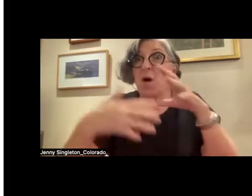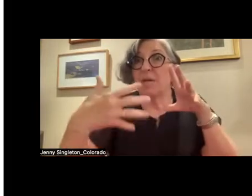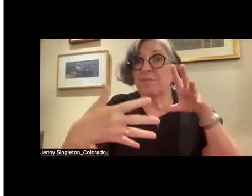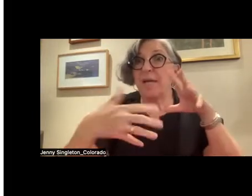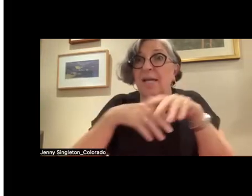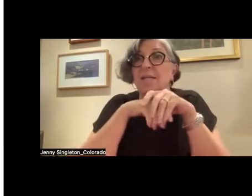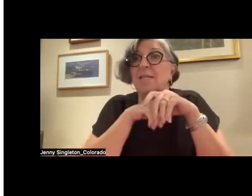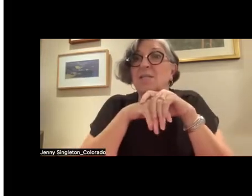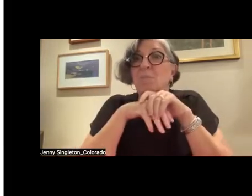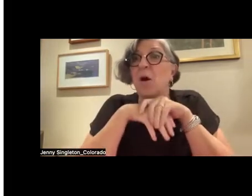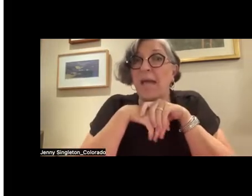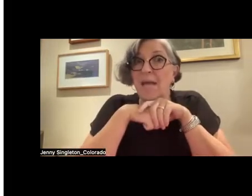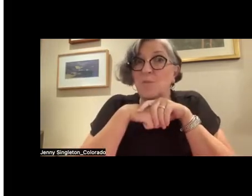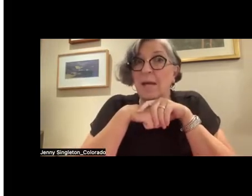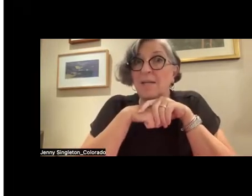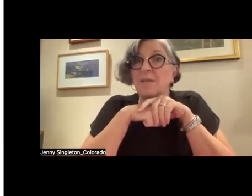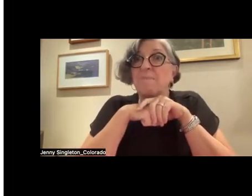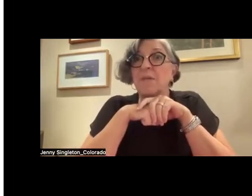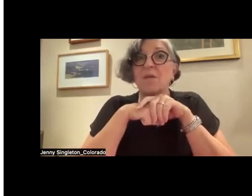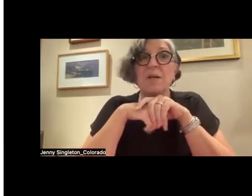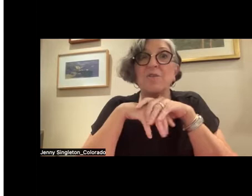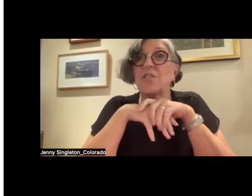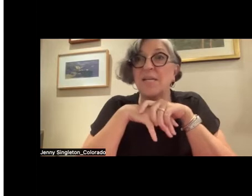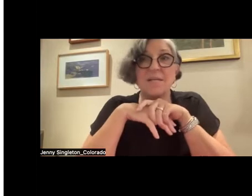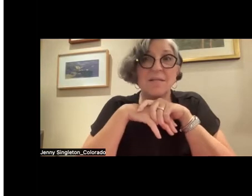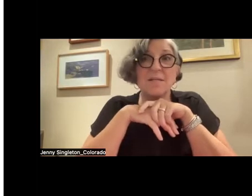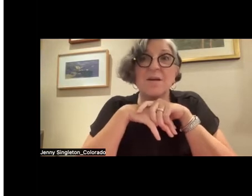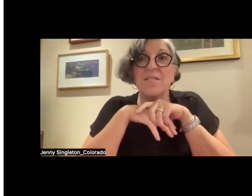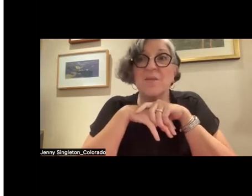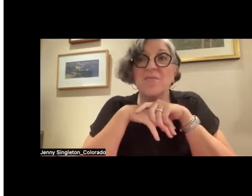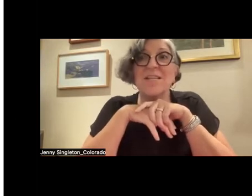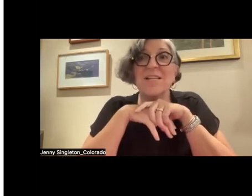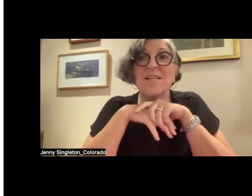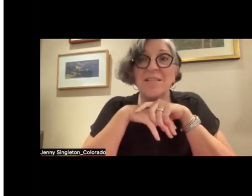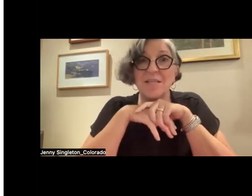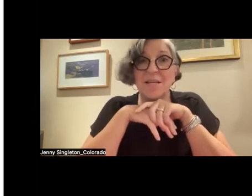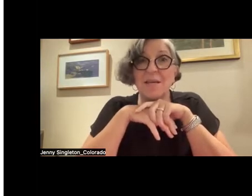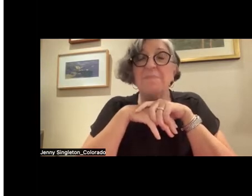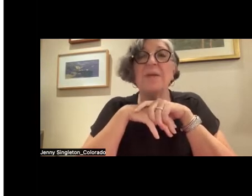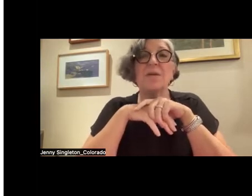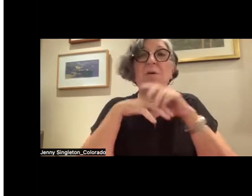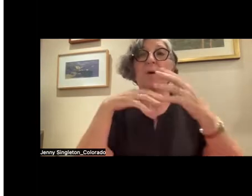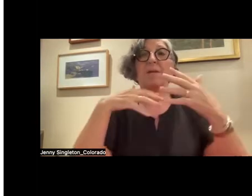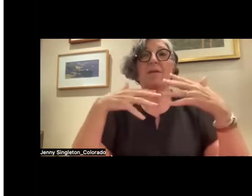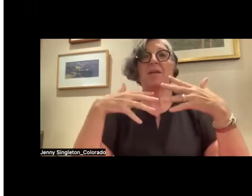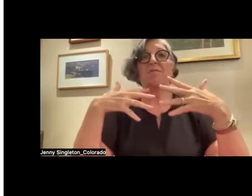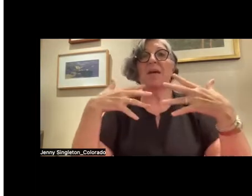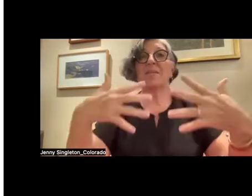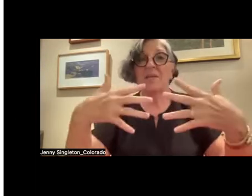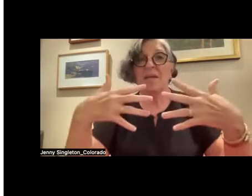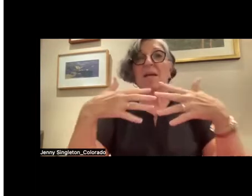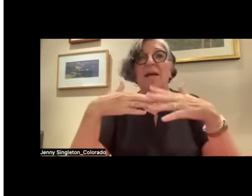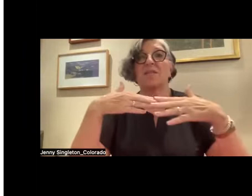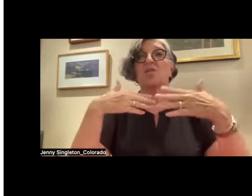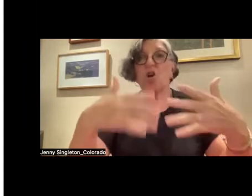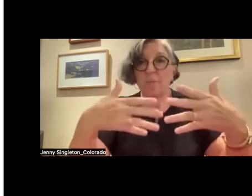be modified is to mark aspect. So we understand the concept of telicity. So an